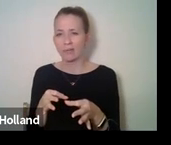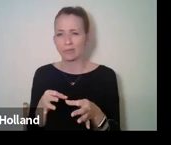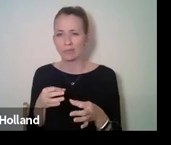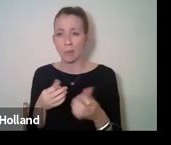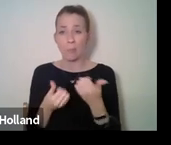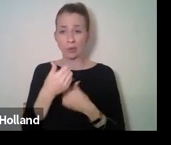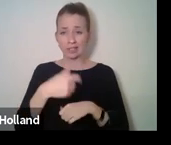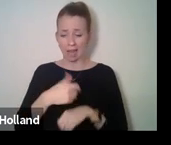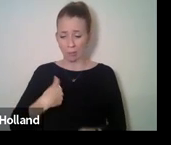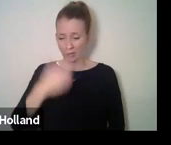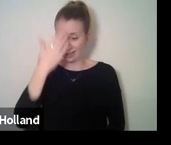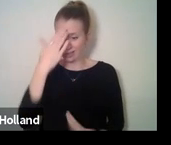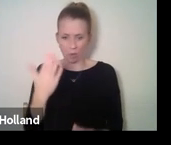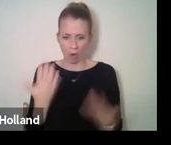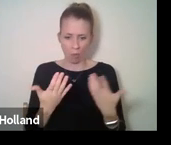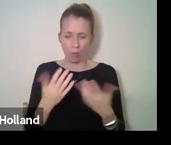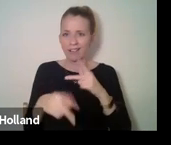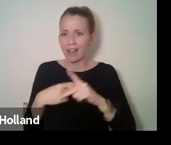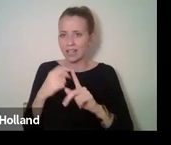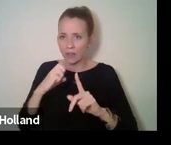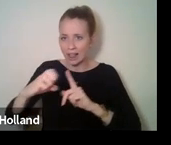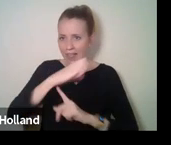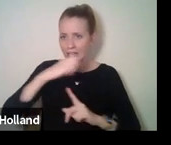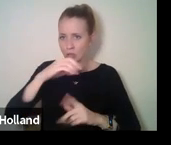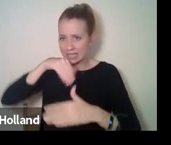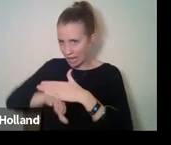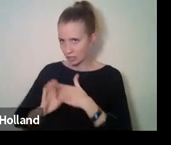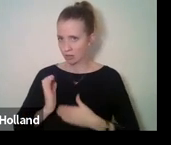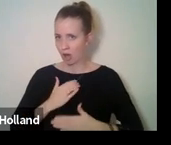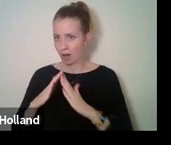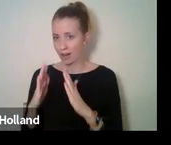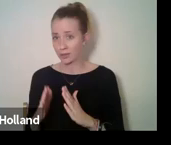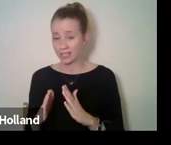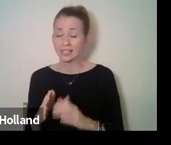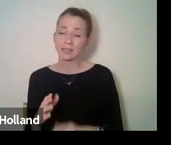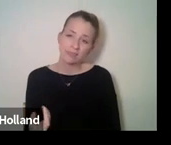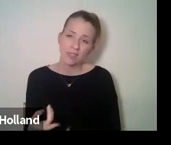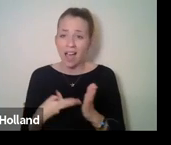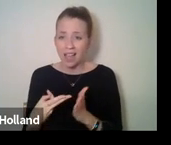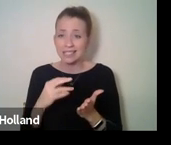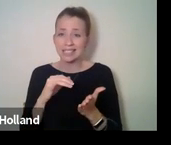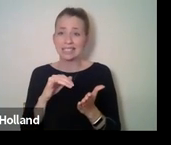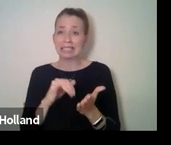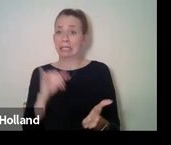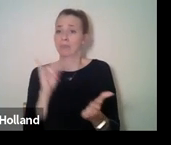and businesses. That, of course, is impossible to really track. And that's why